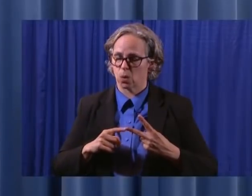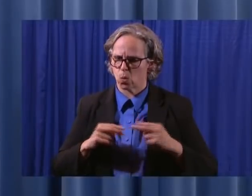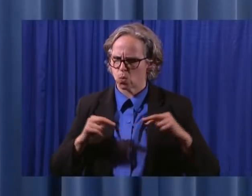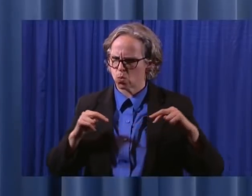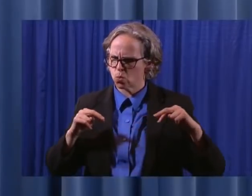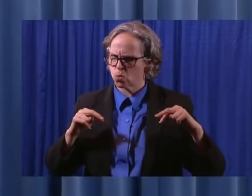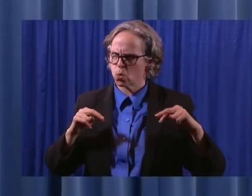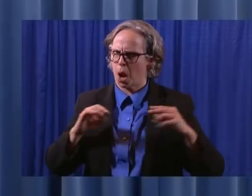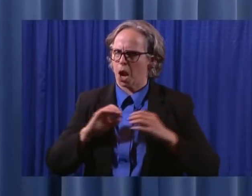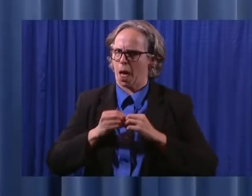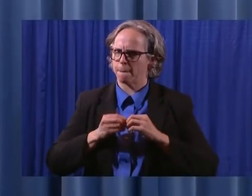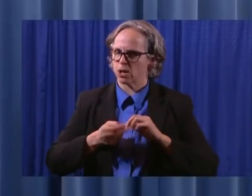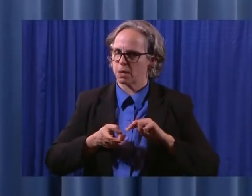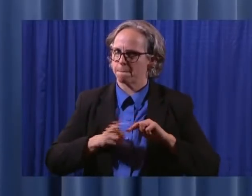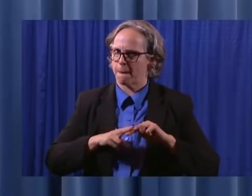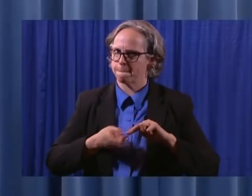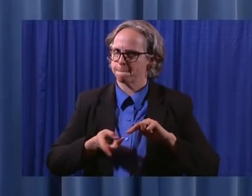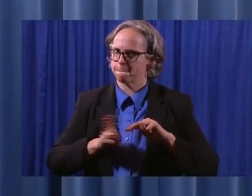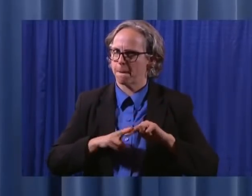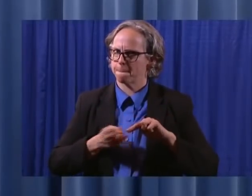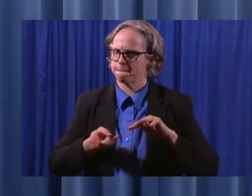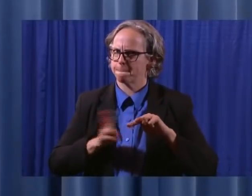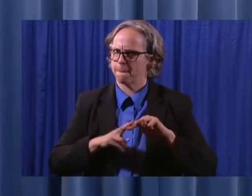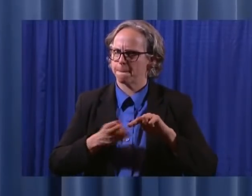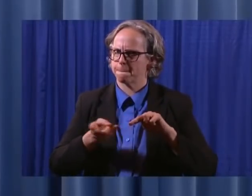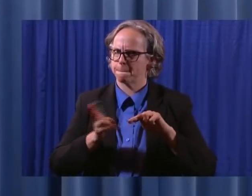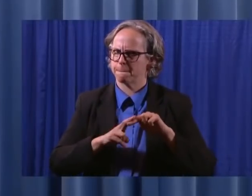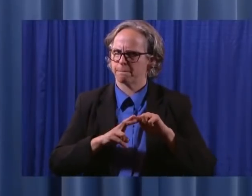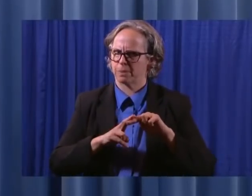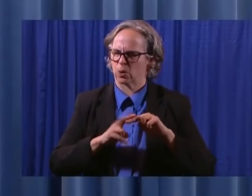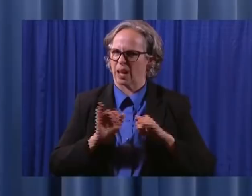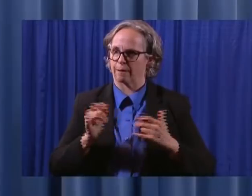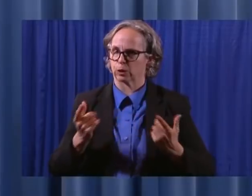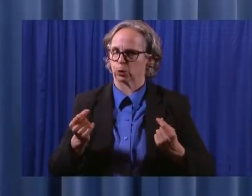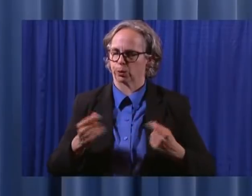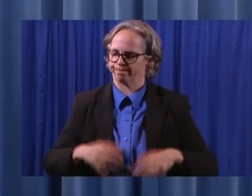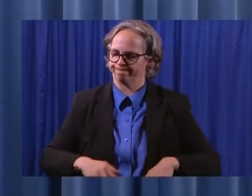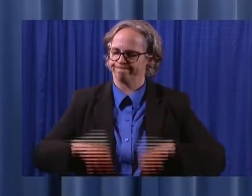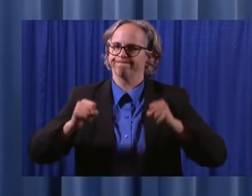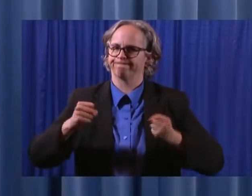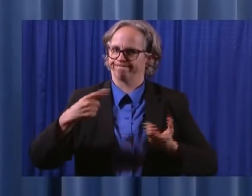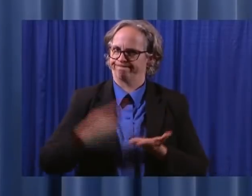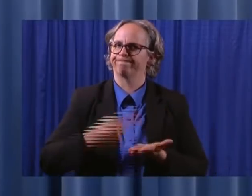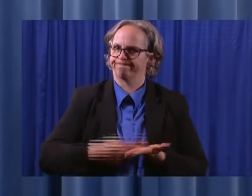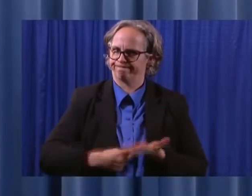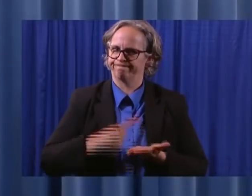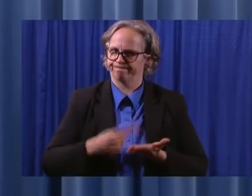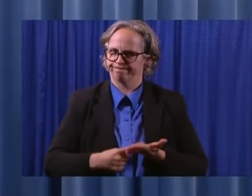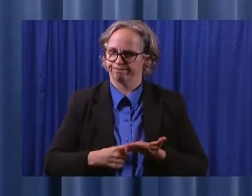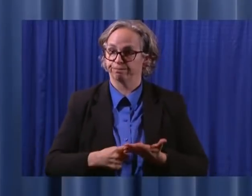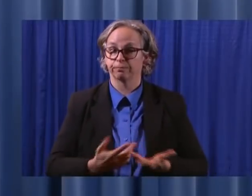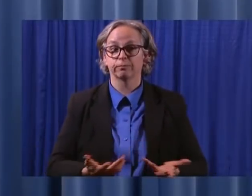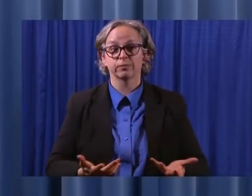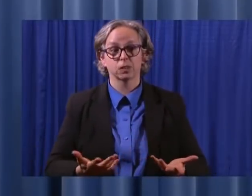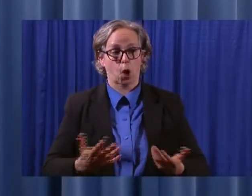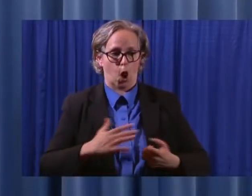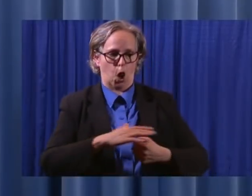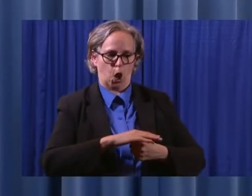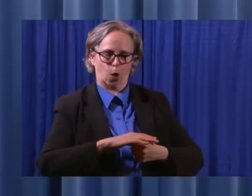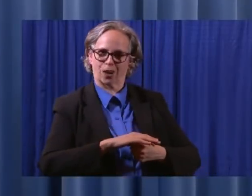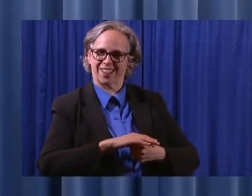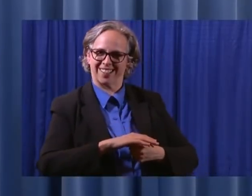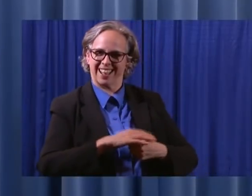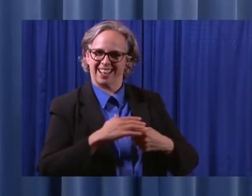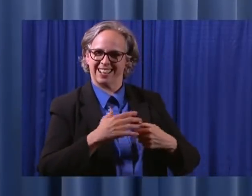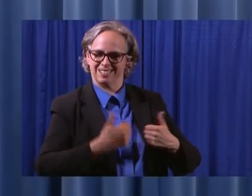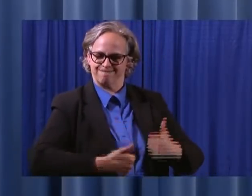these are conversations that we're going to be having with local officials about, what are the different